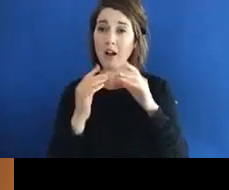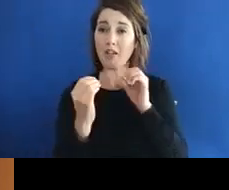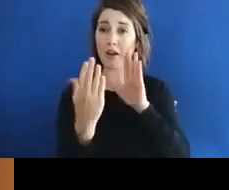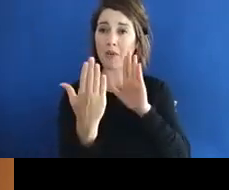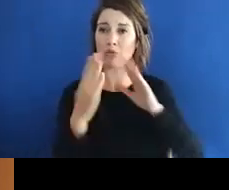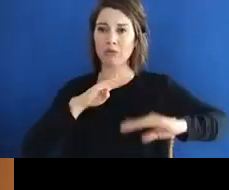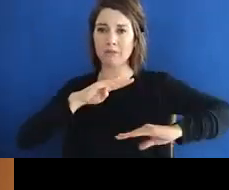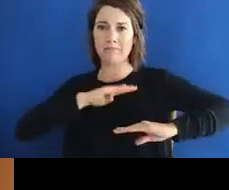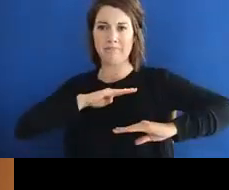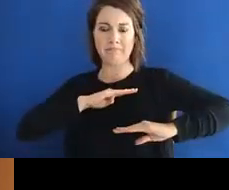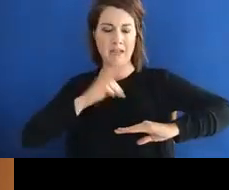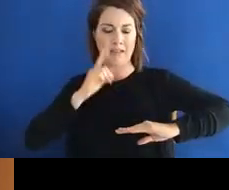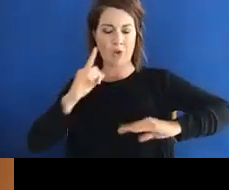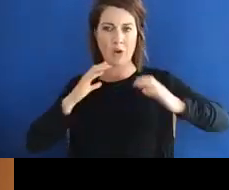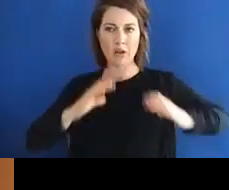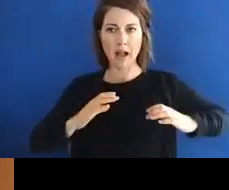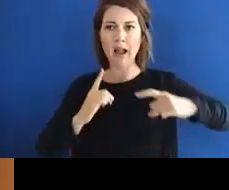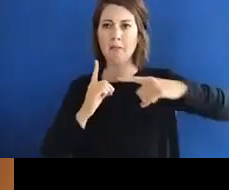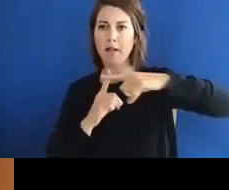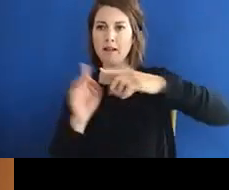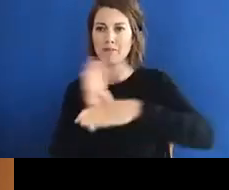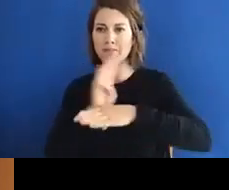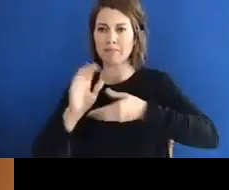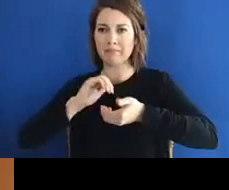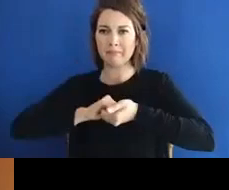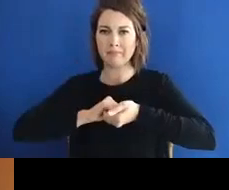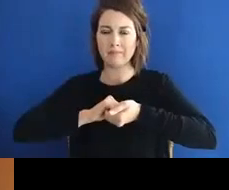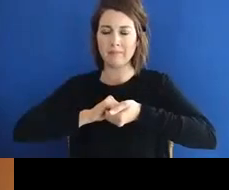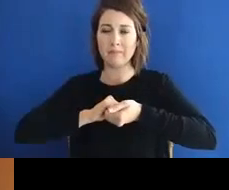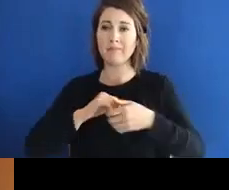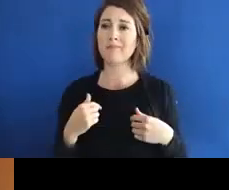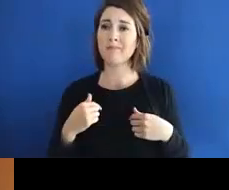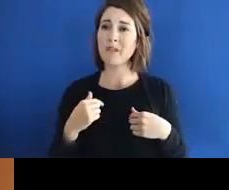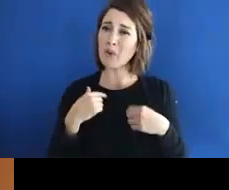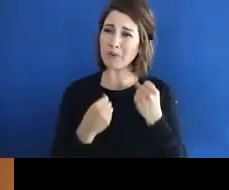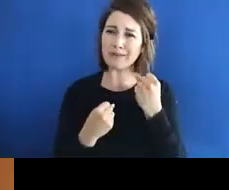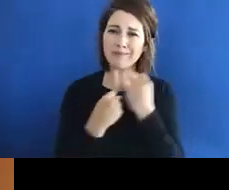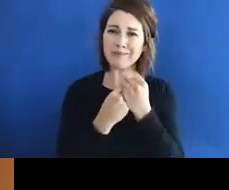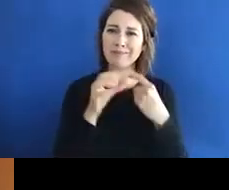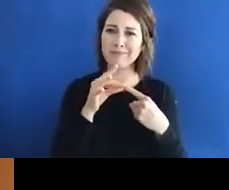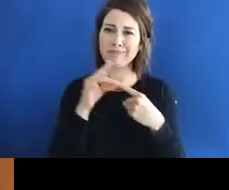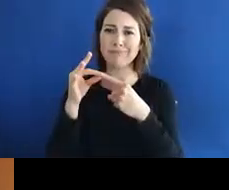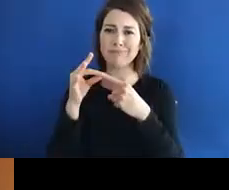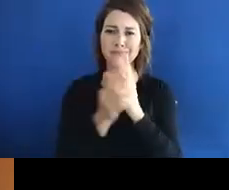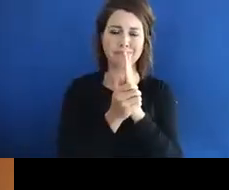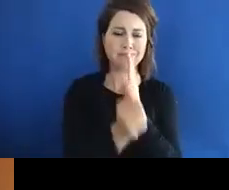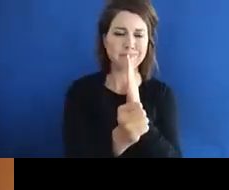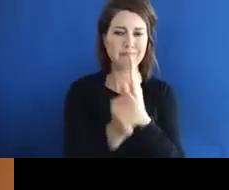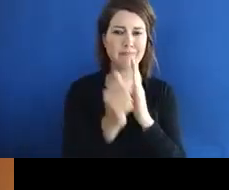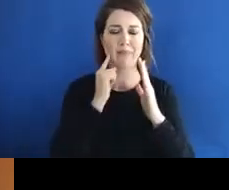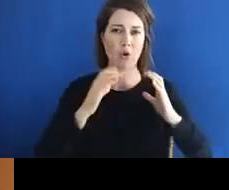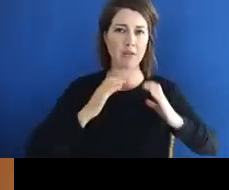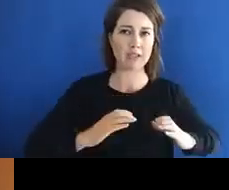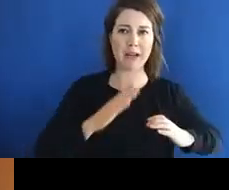business partners, an approach that supports the unique skills and abilities of our customers, an approach that helps our